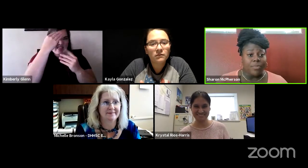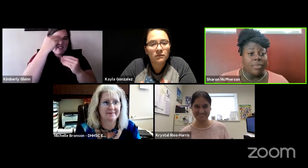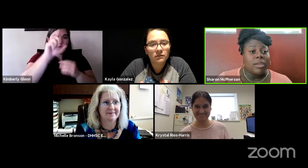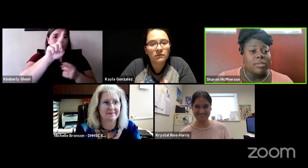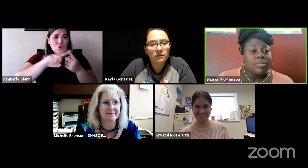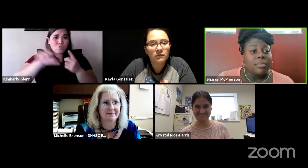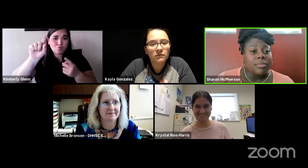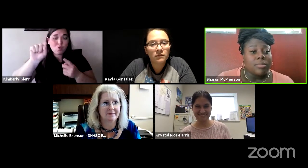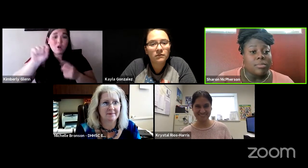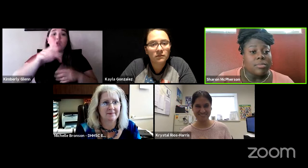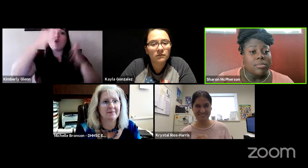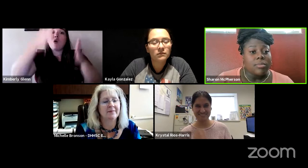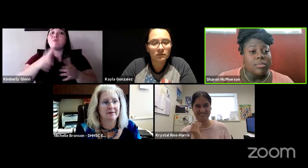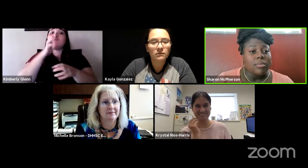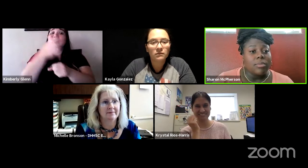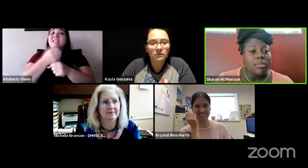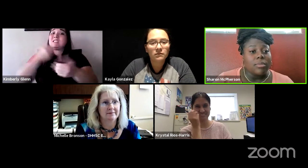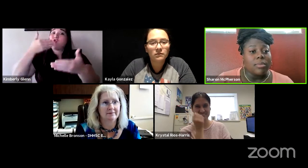number.